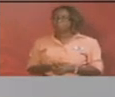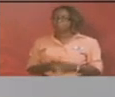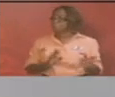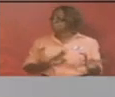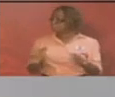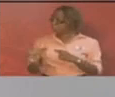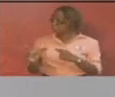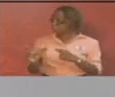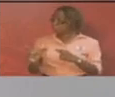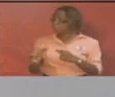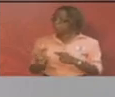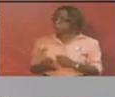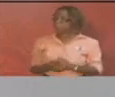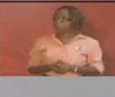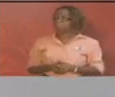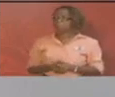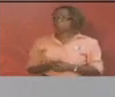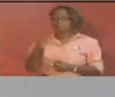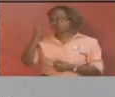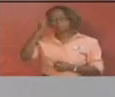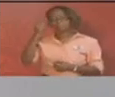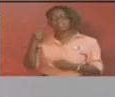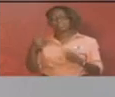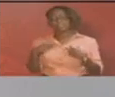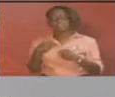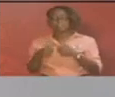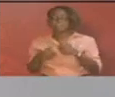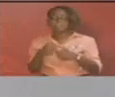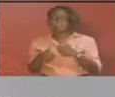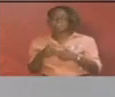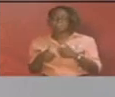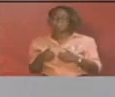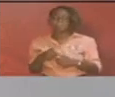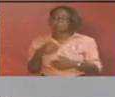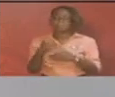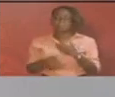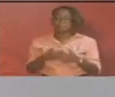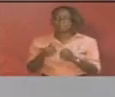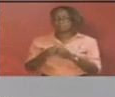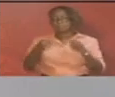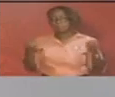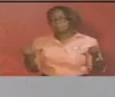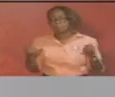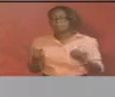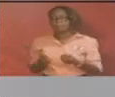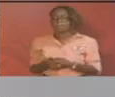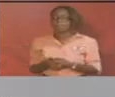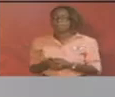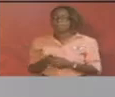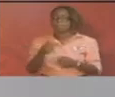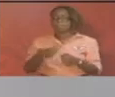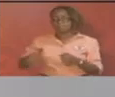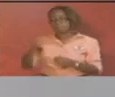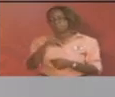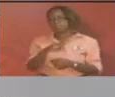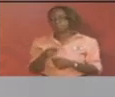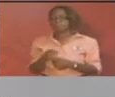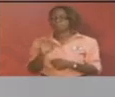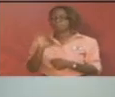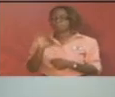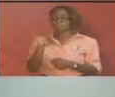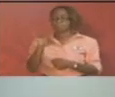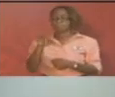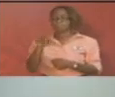Okay, if there's an issue there, I think we will go to Newsday instead, and we will come back to 98.1. So we'll go to Newsday now, please.